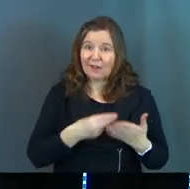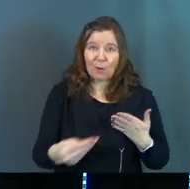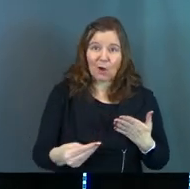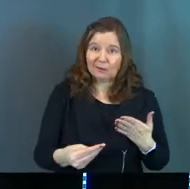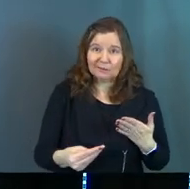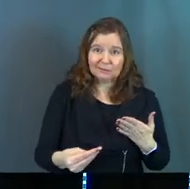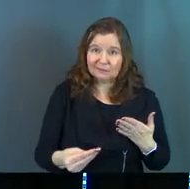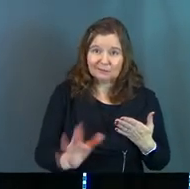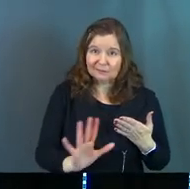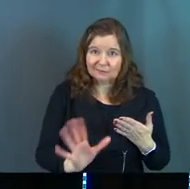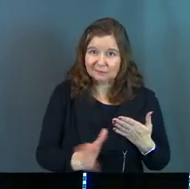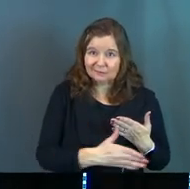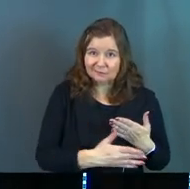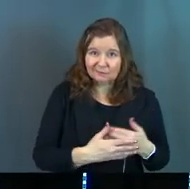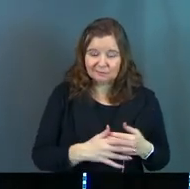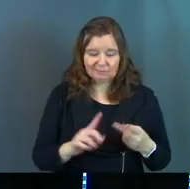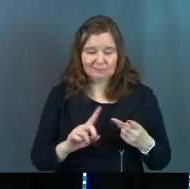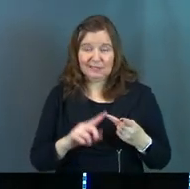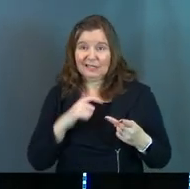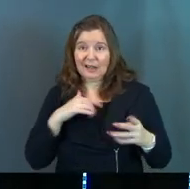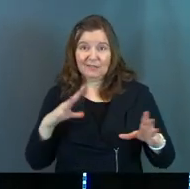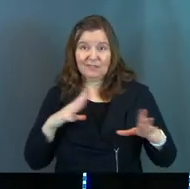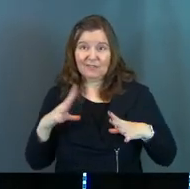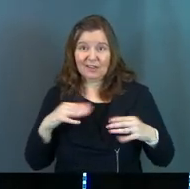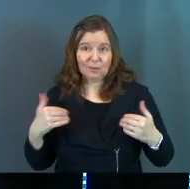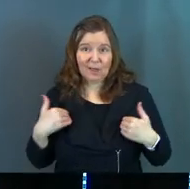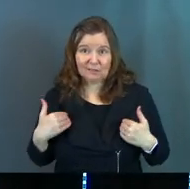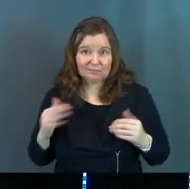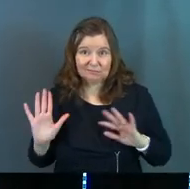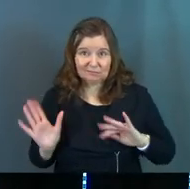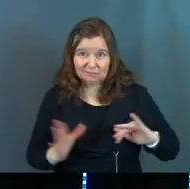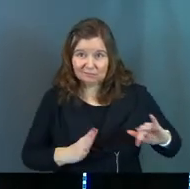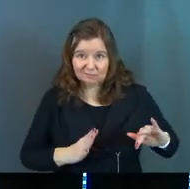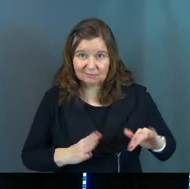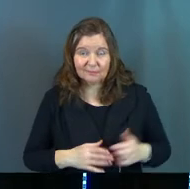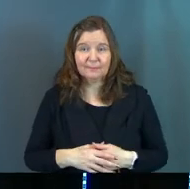bought. It's not even the vacations we had.